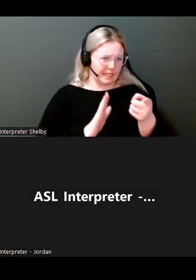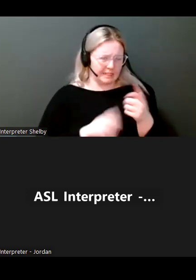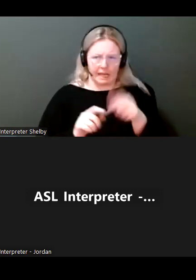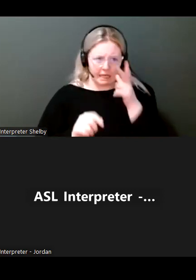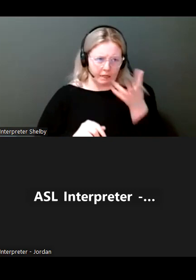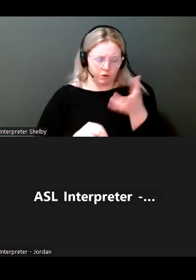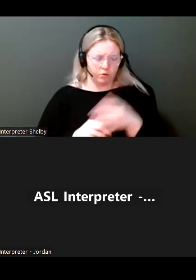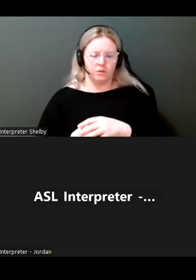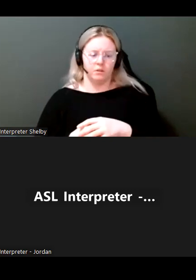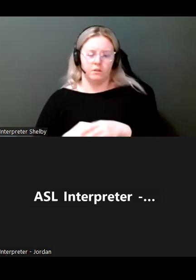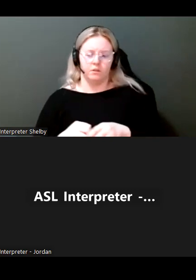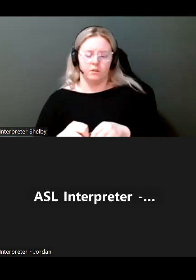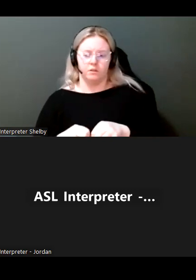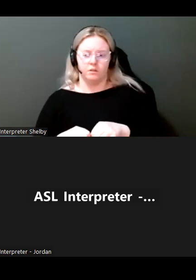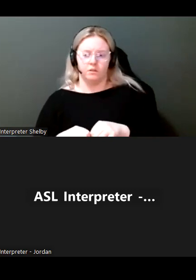Sure.